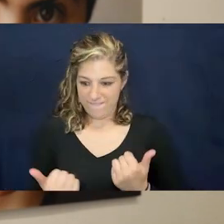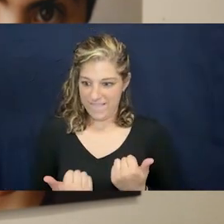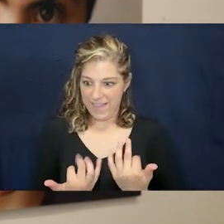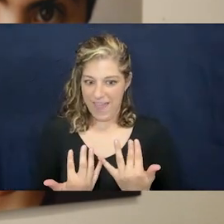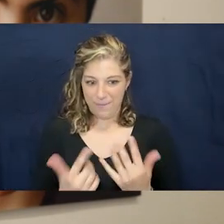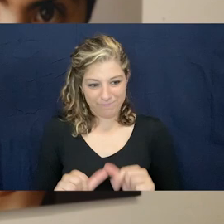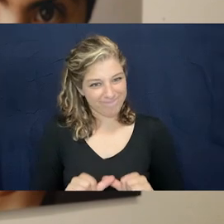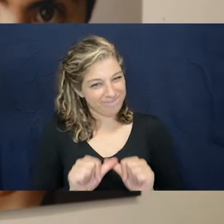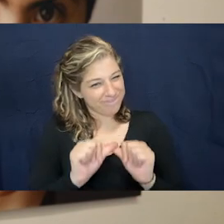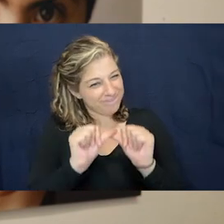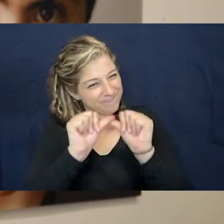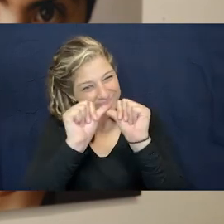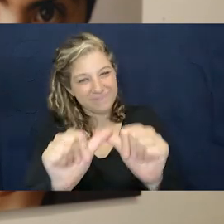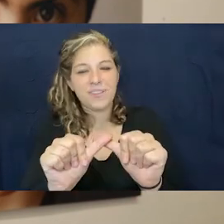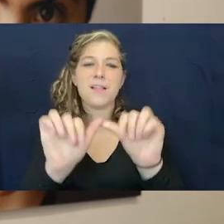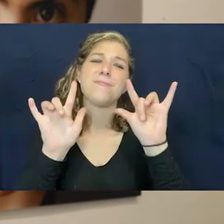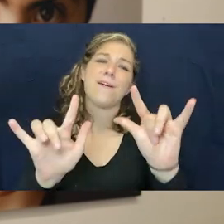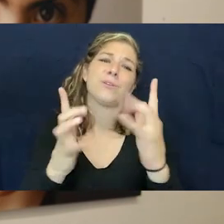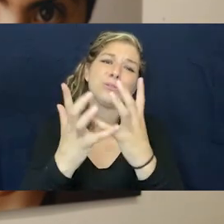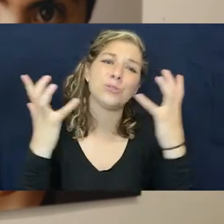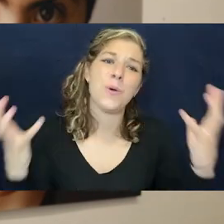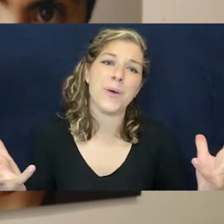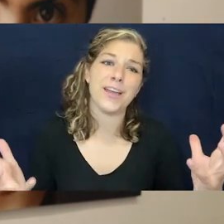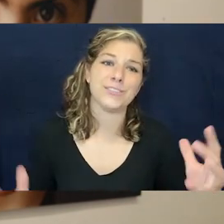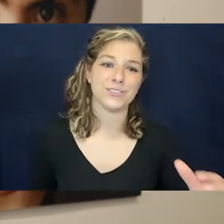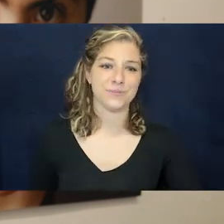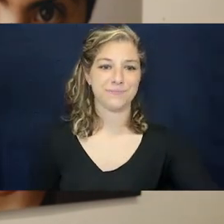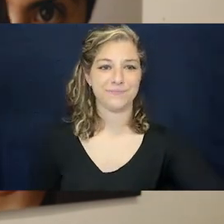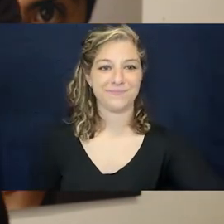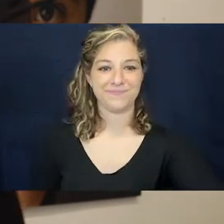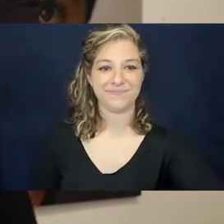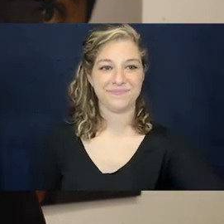flames of justice burning brightly. I love you so much.